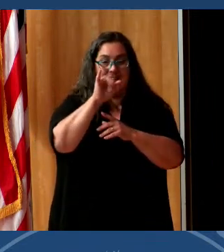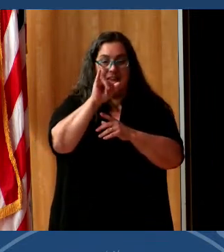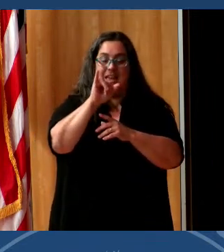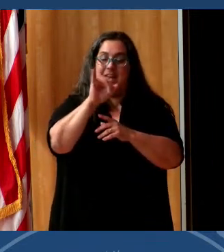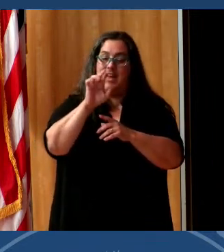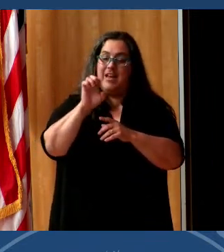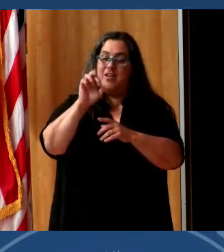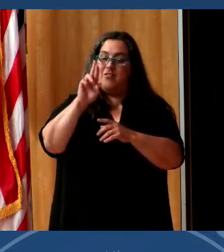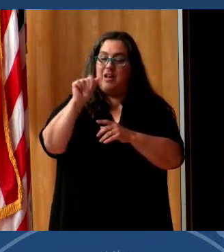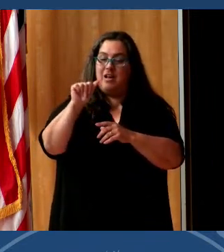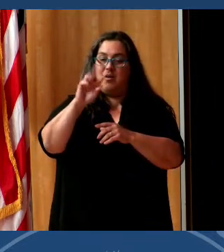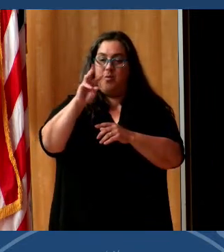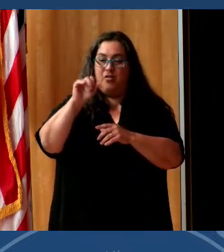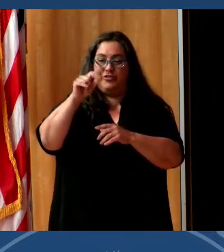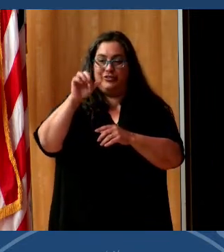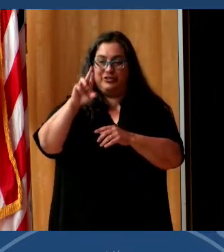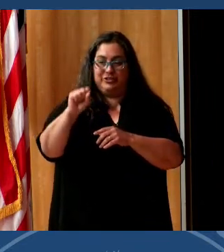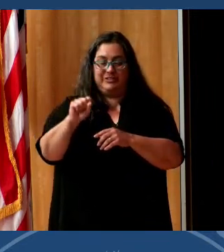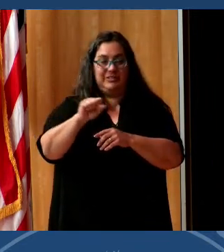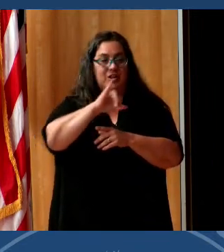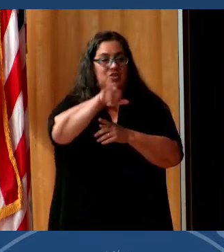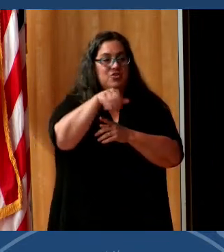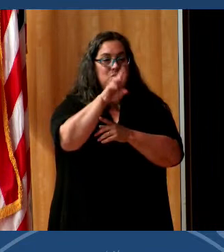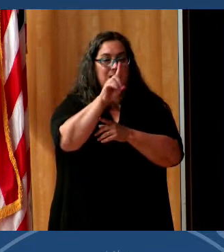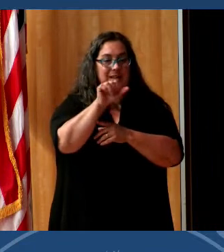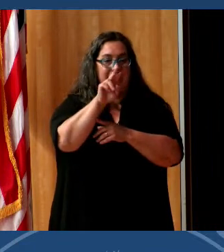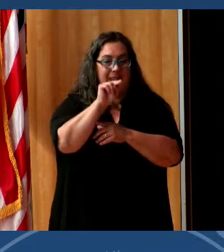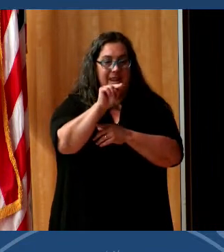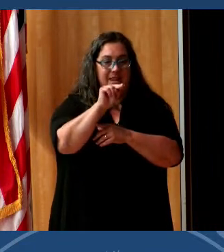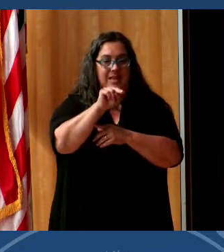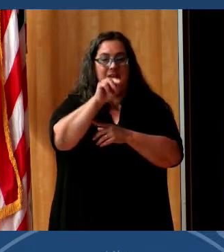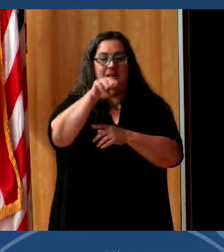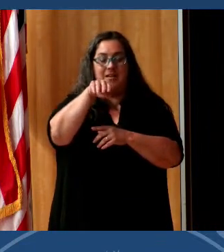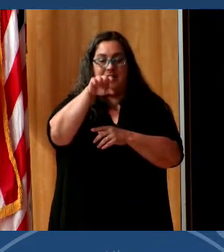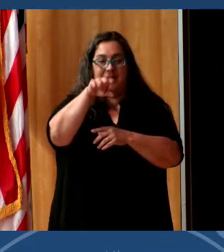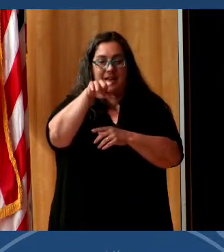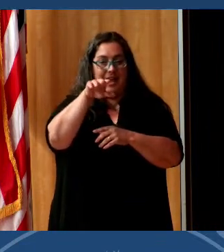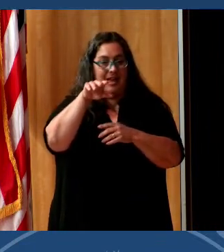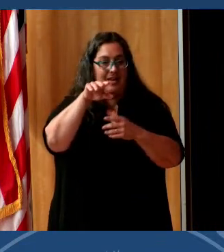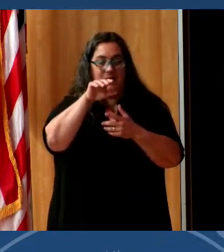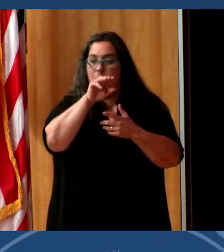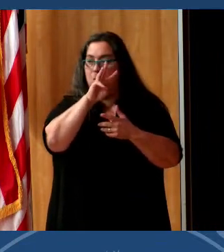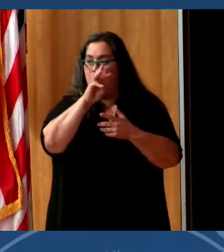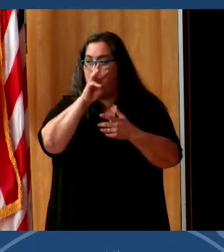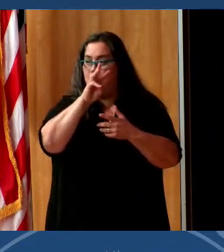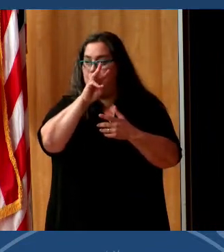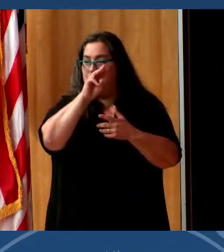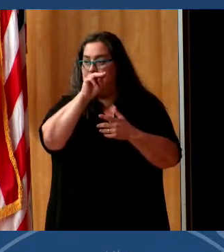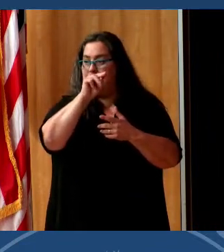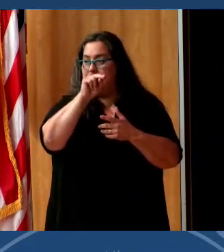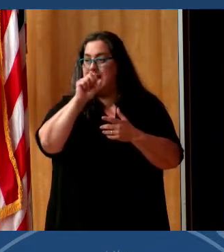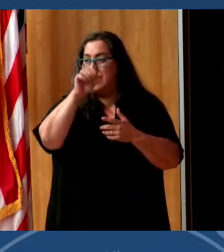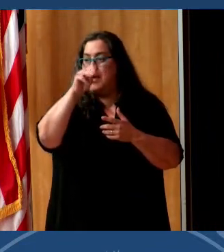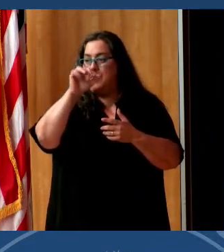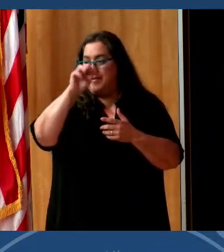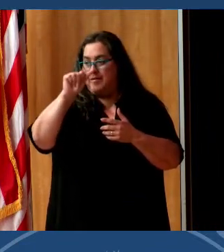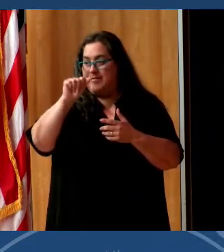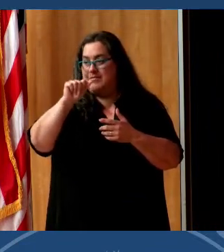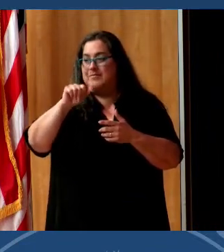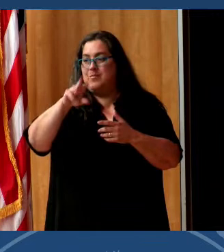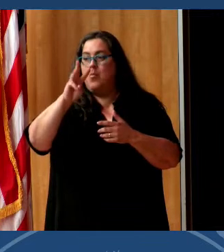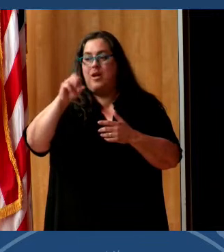Walters, Jordan Golding, and Naeem Benson were our winners of $50 gift cards. So can you give them a round of applause?